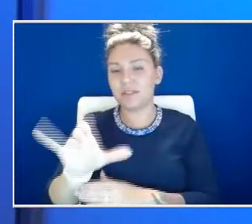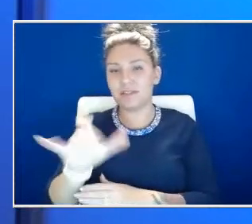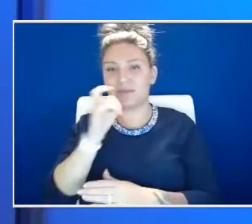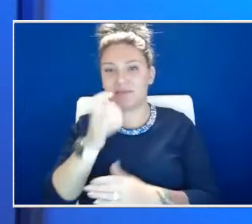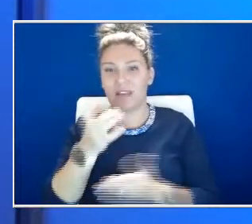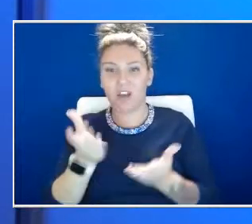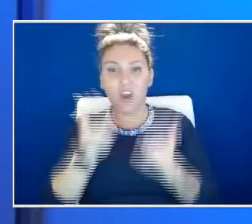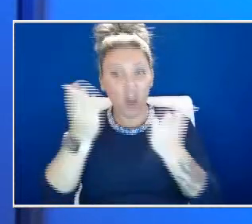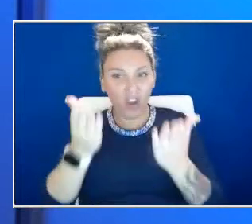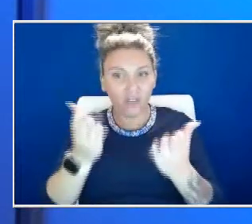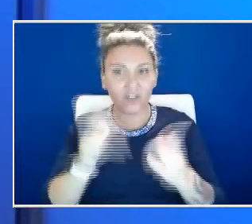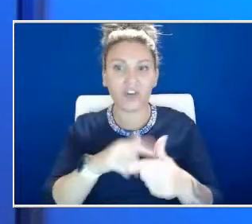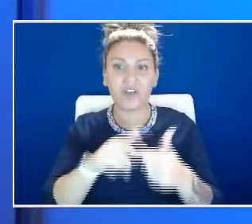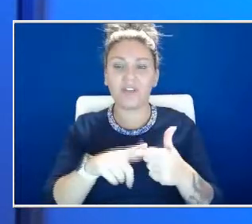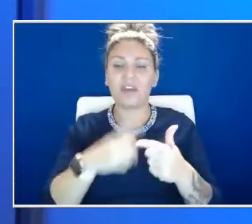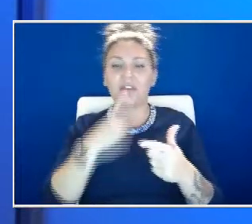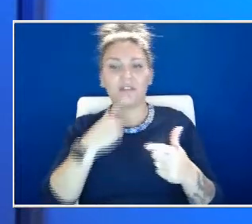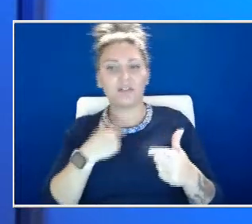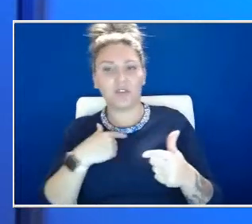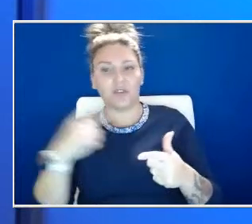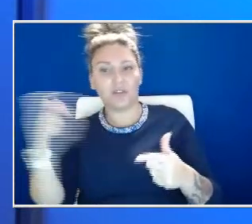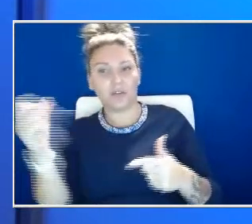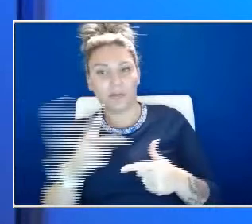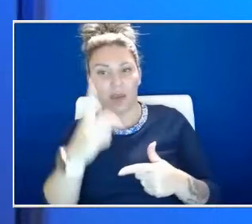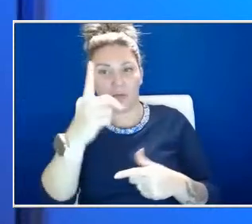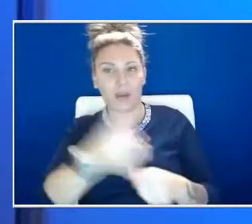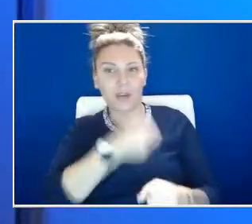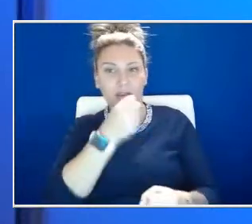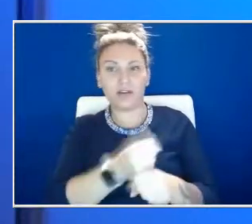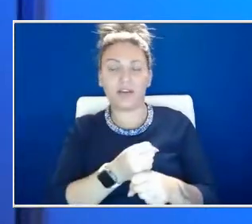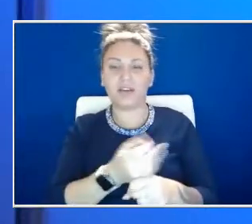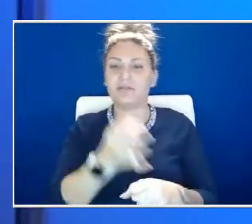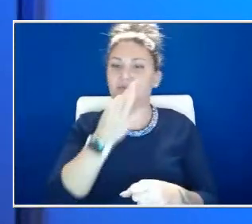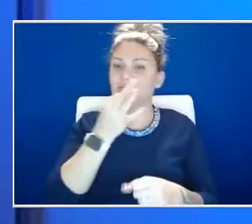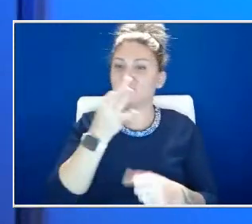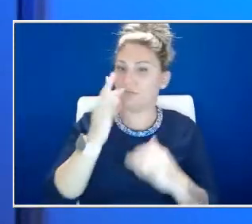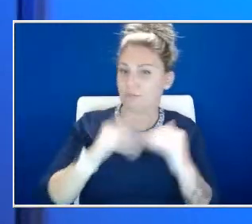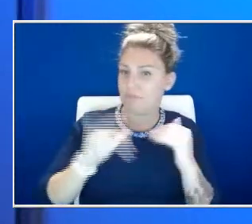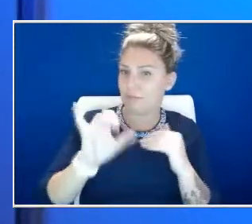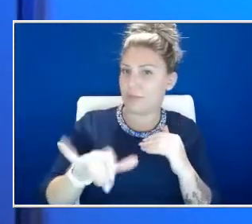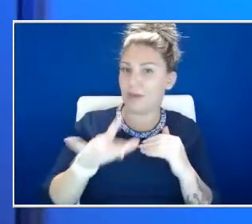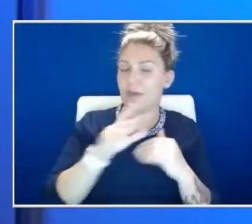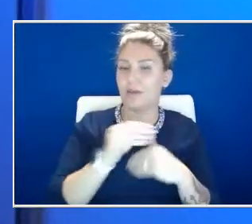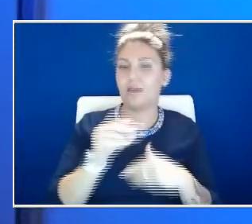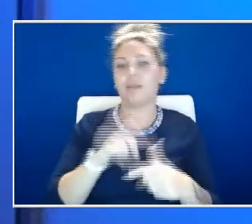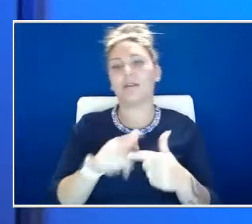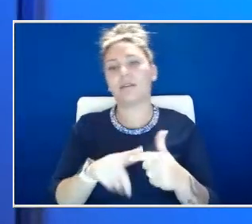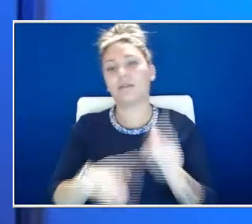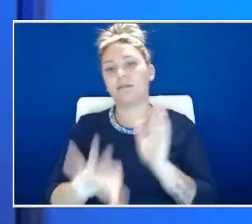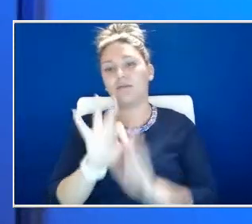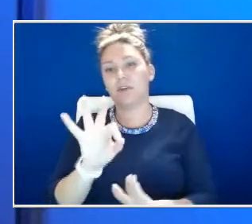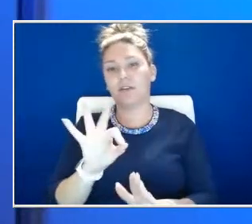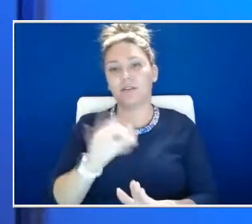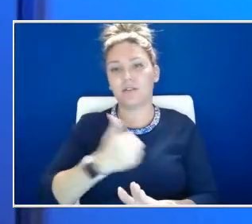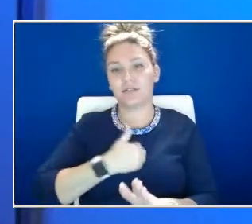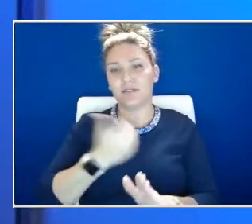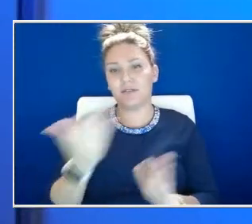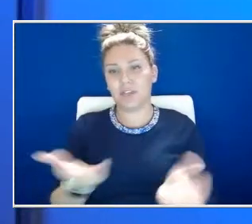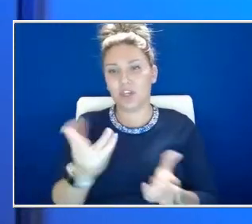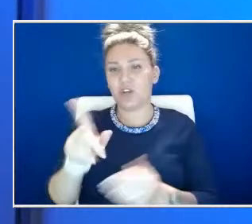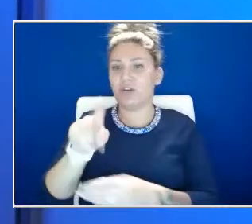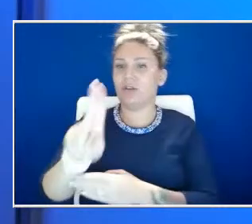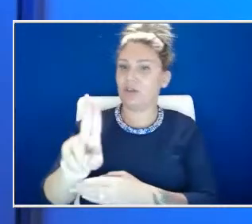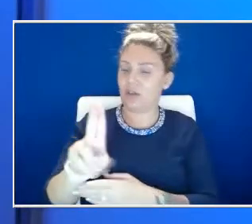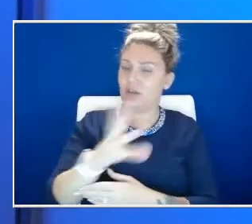then told to come back in a year. We went back sooner than that, and then found ourselves here at KU, and just so grateful.